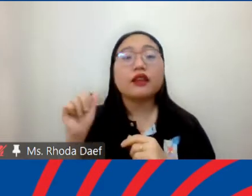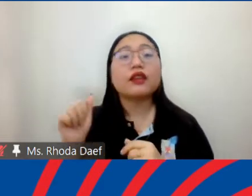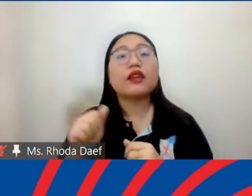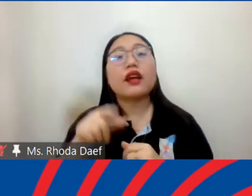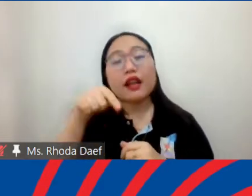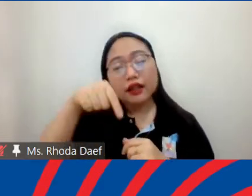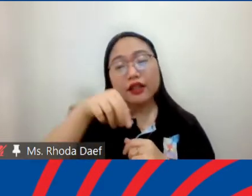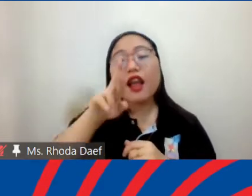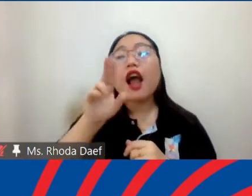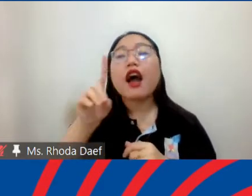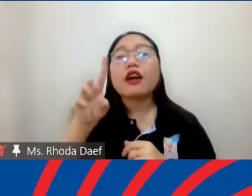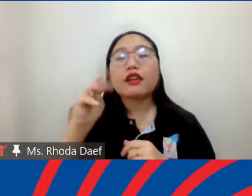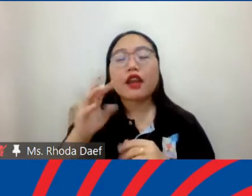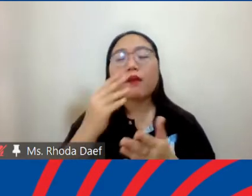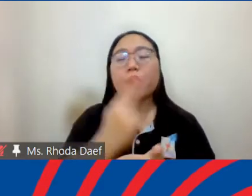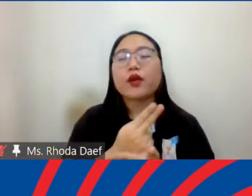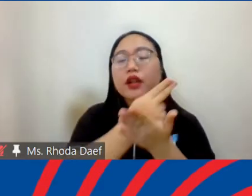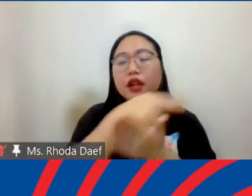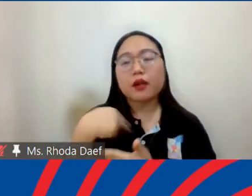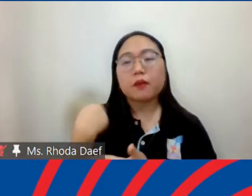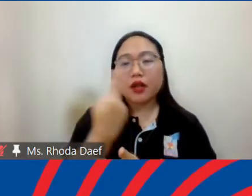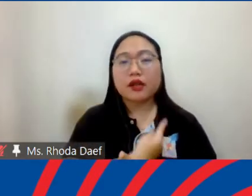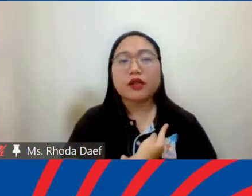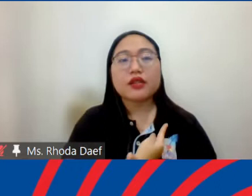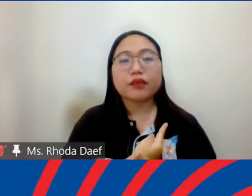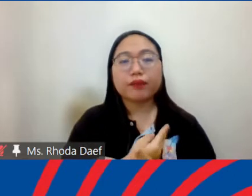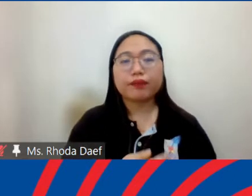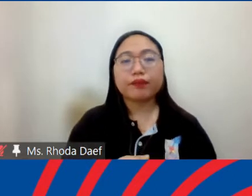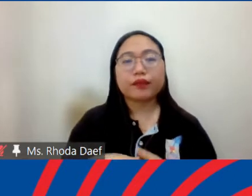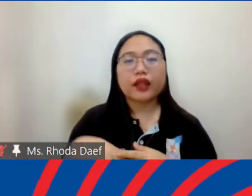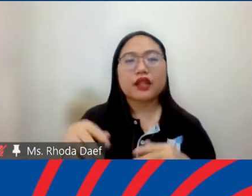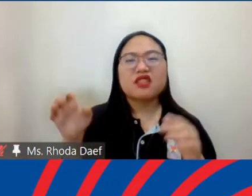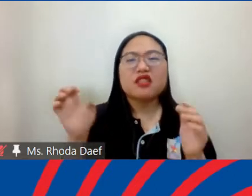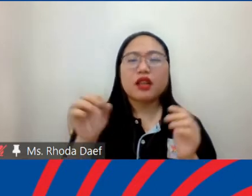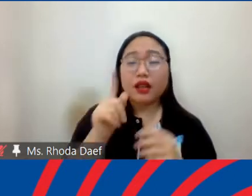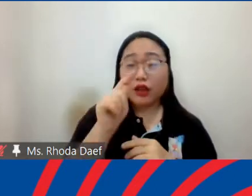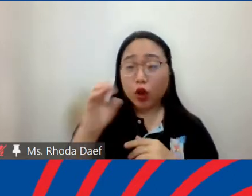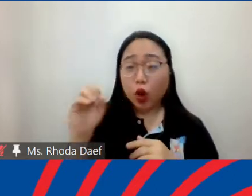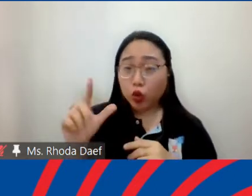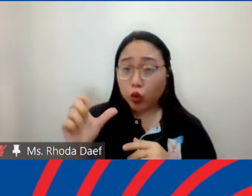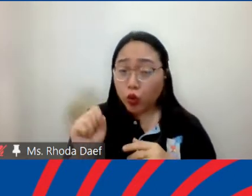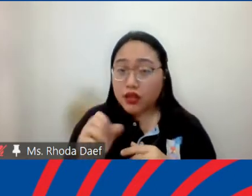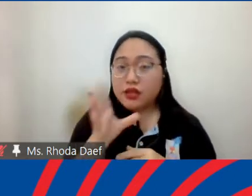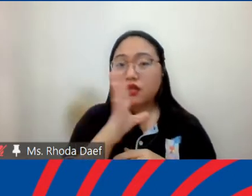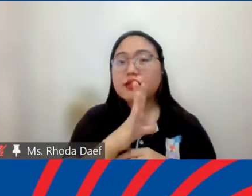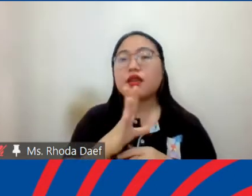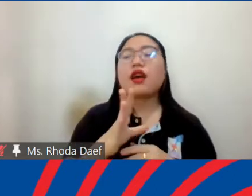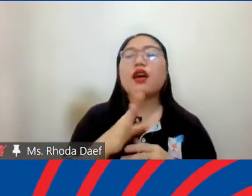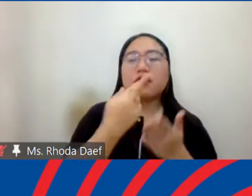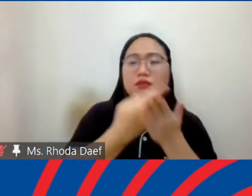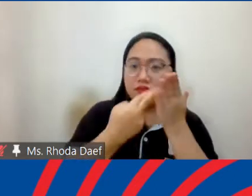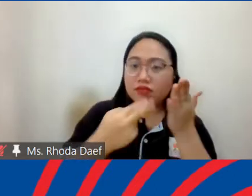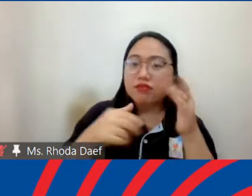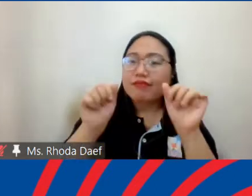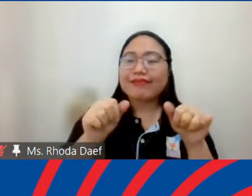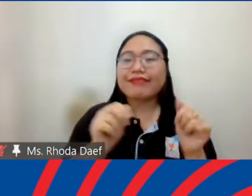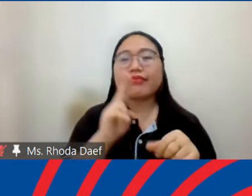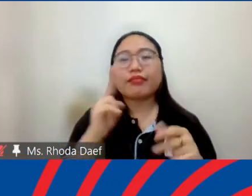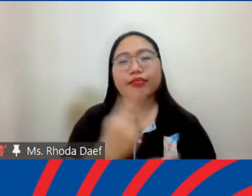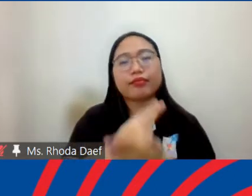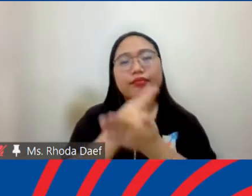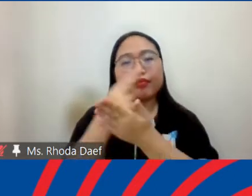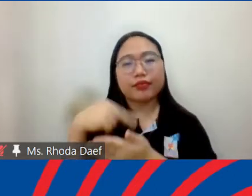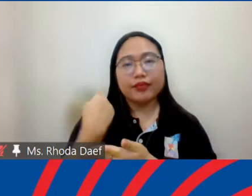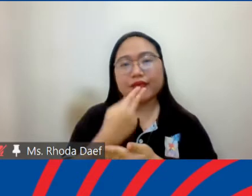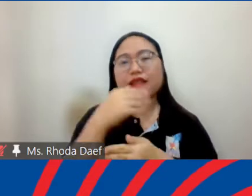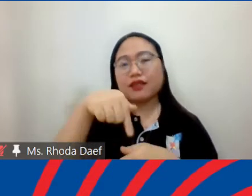will help us. Especially the tools and resources will help us conduct our research in this new changing